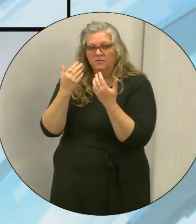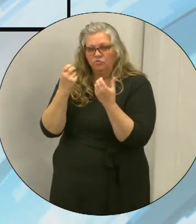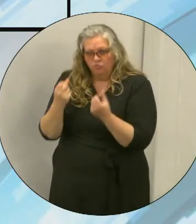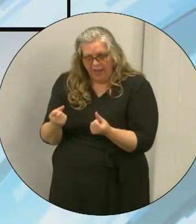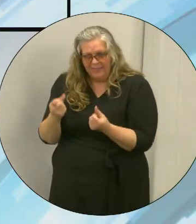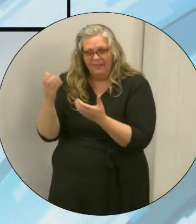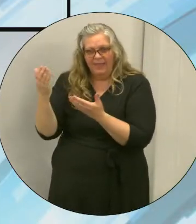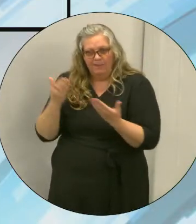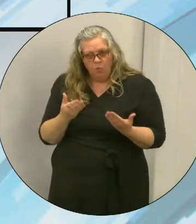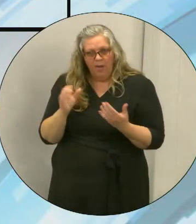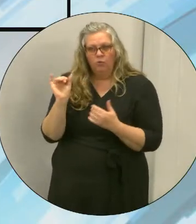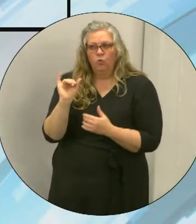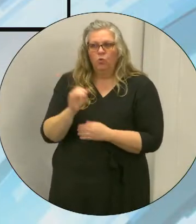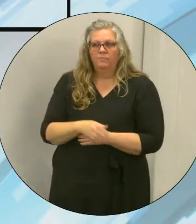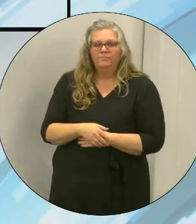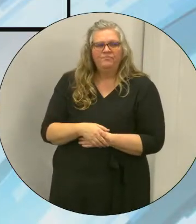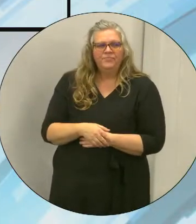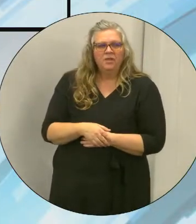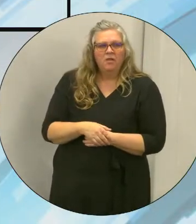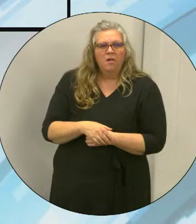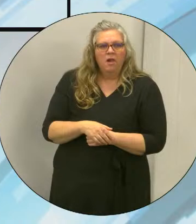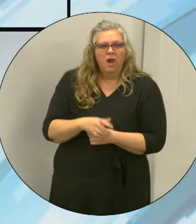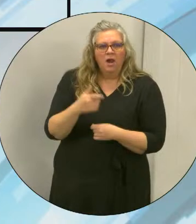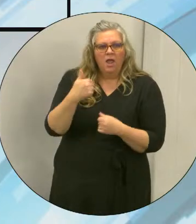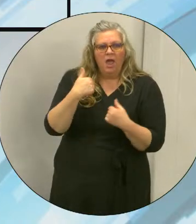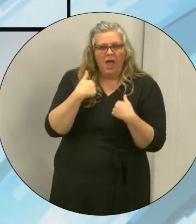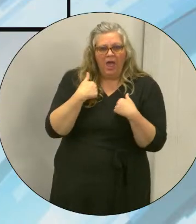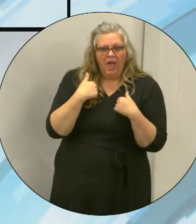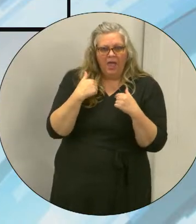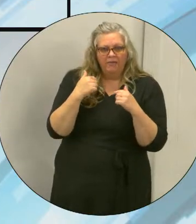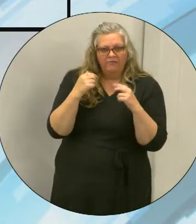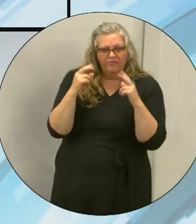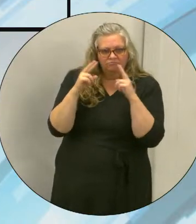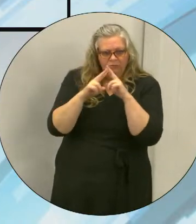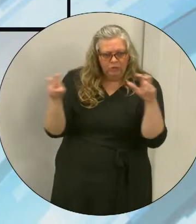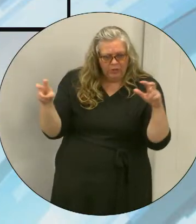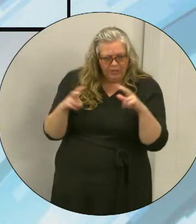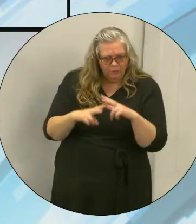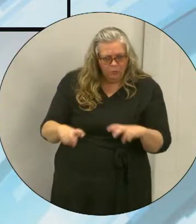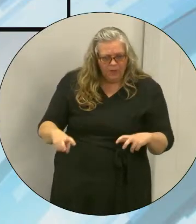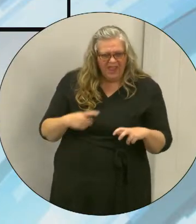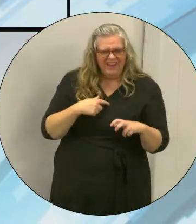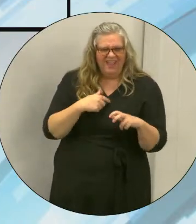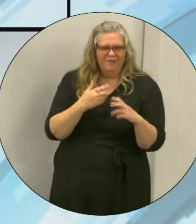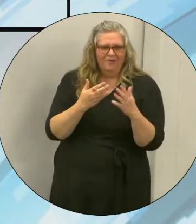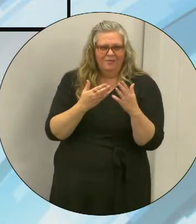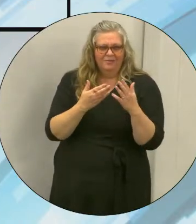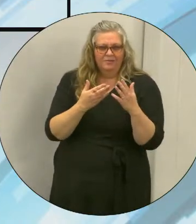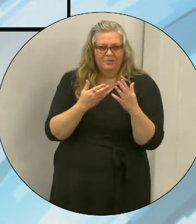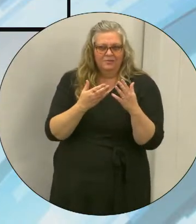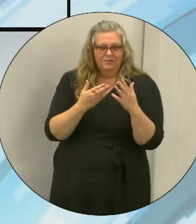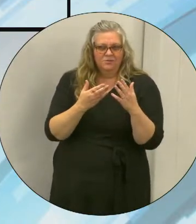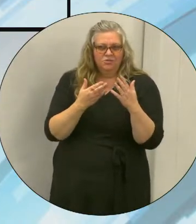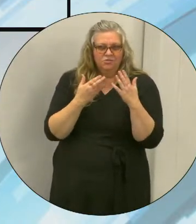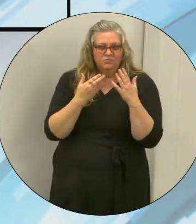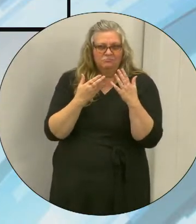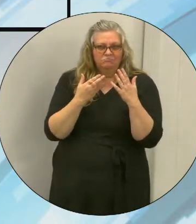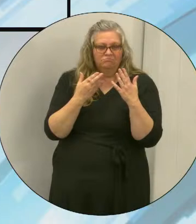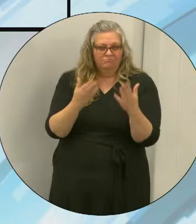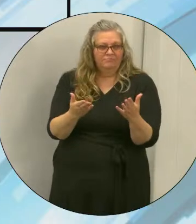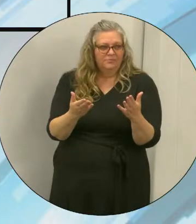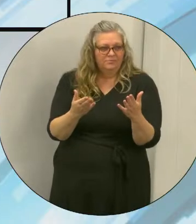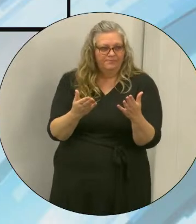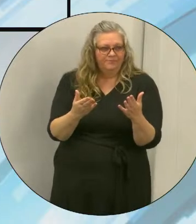table. As I looked through it, I really was, and I'll have to share my ranking because I won't get a vote at the end.